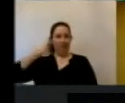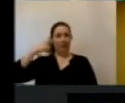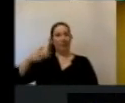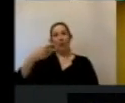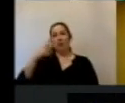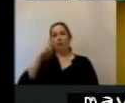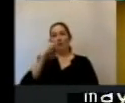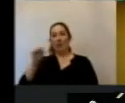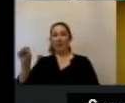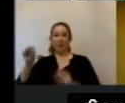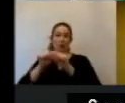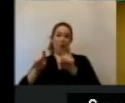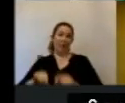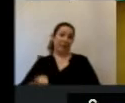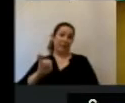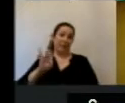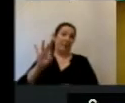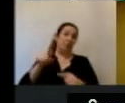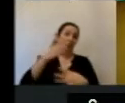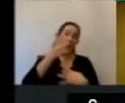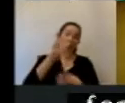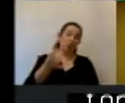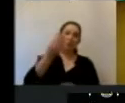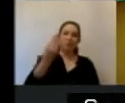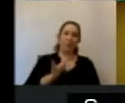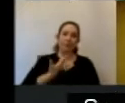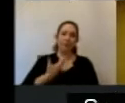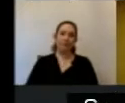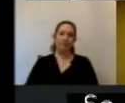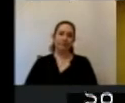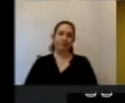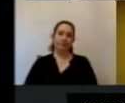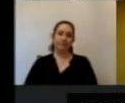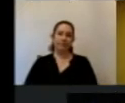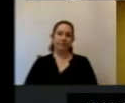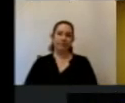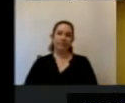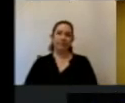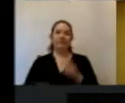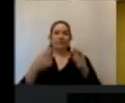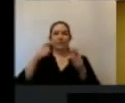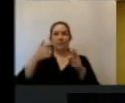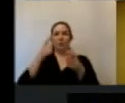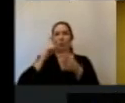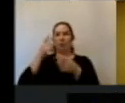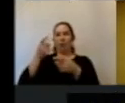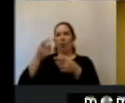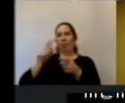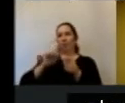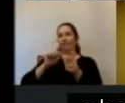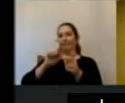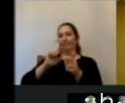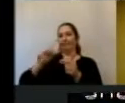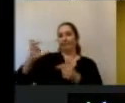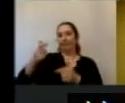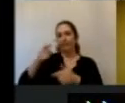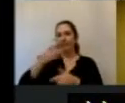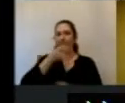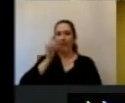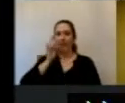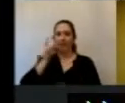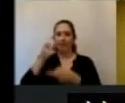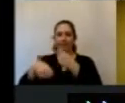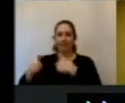the board would like to avoid a situation like City Hall Plaza, where we were brought in at the